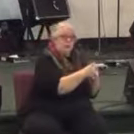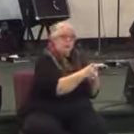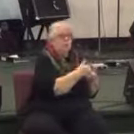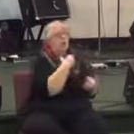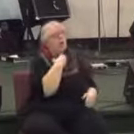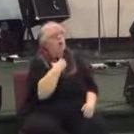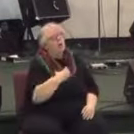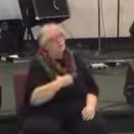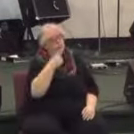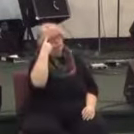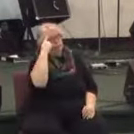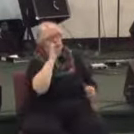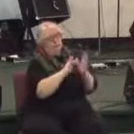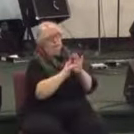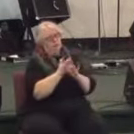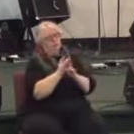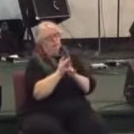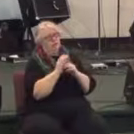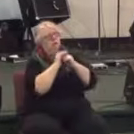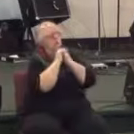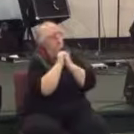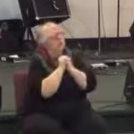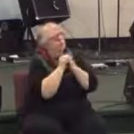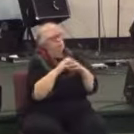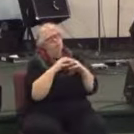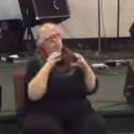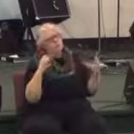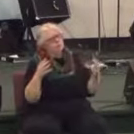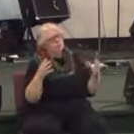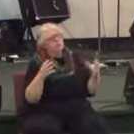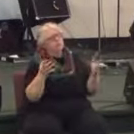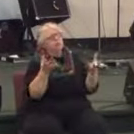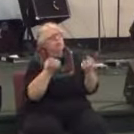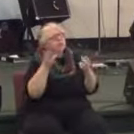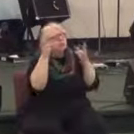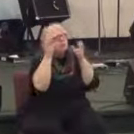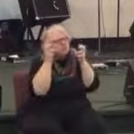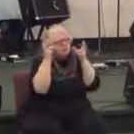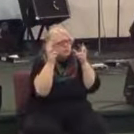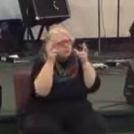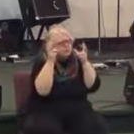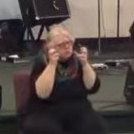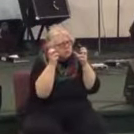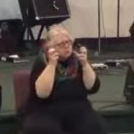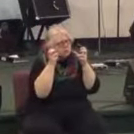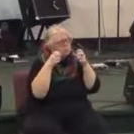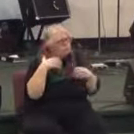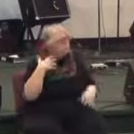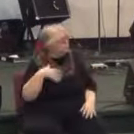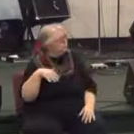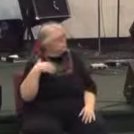all their heart and all their might. They are so hungry for the word of Jesus. It's just